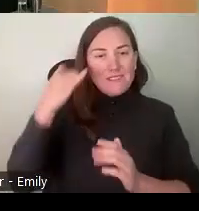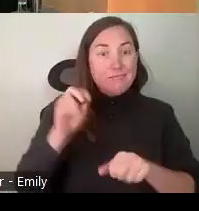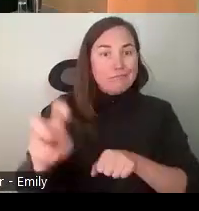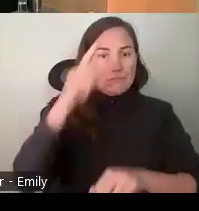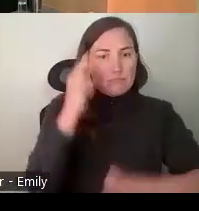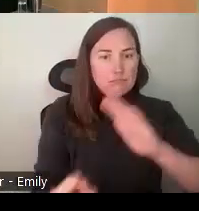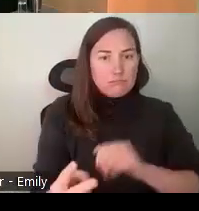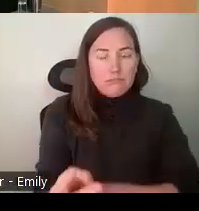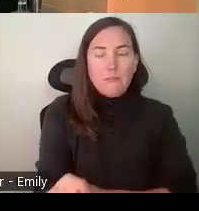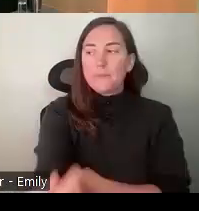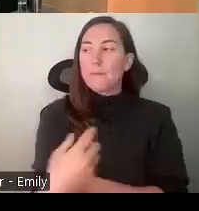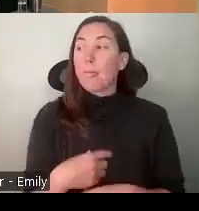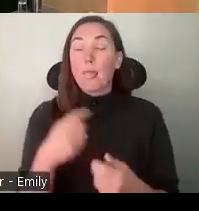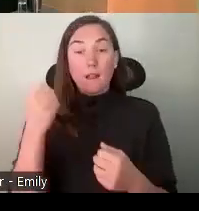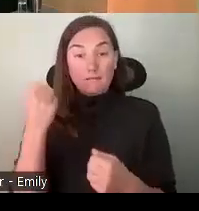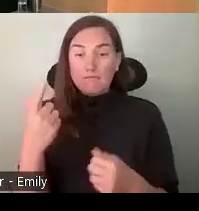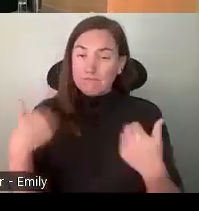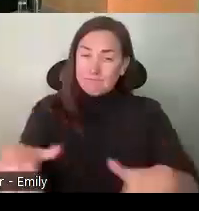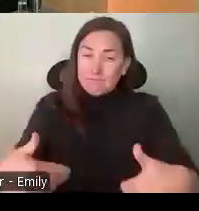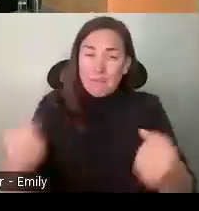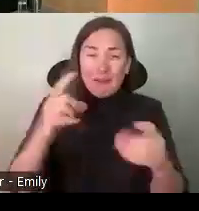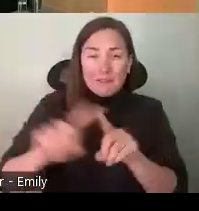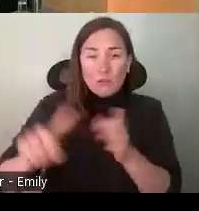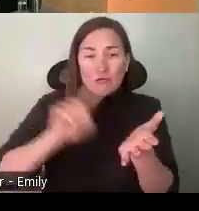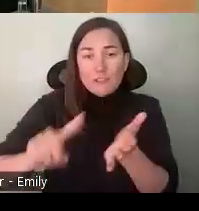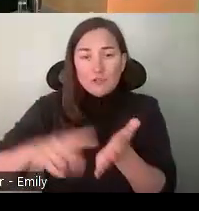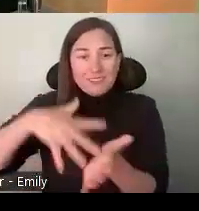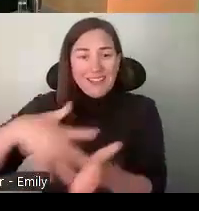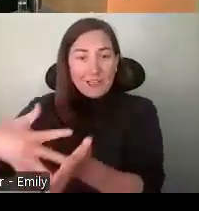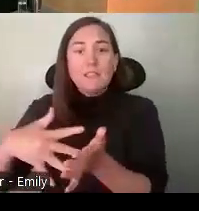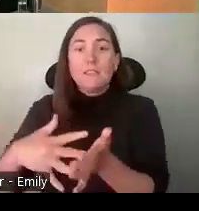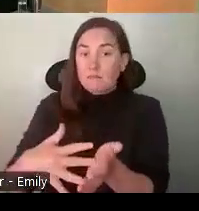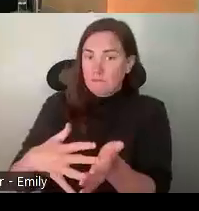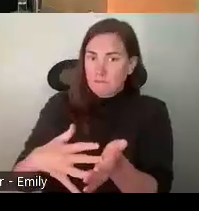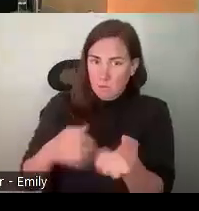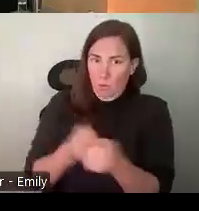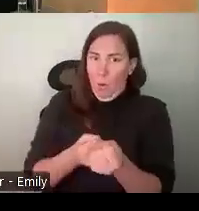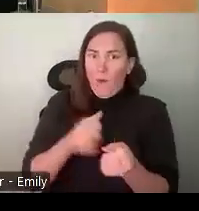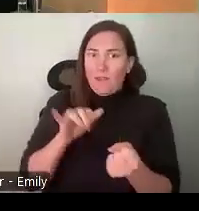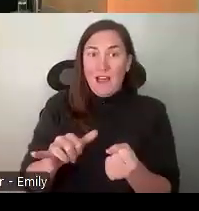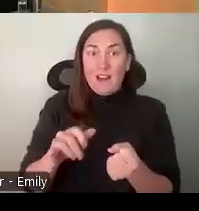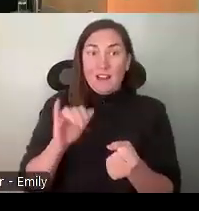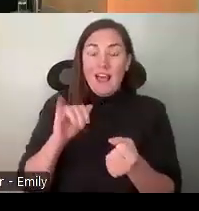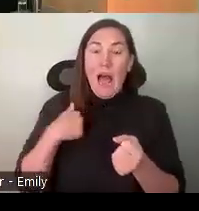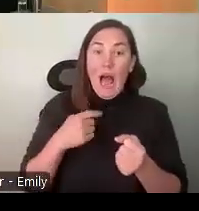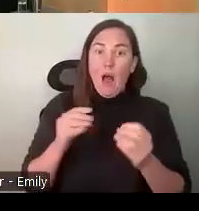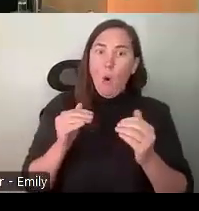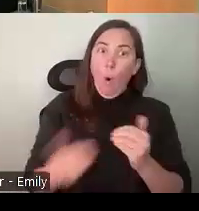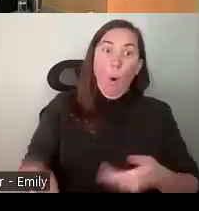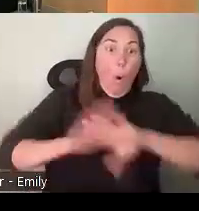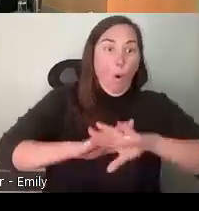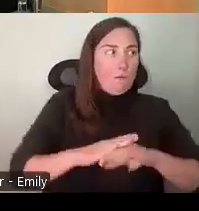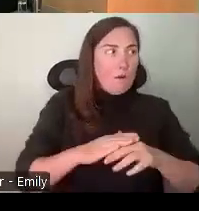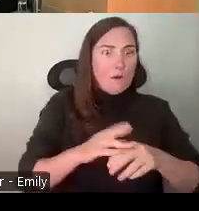There are now a number of research studies that have supported the link between an overweighting of expectations during